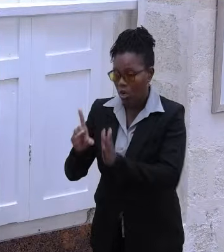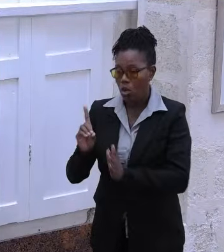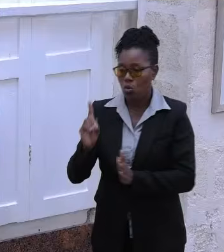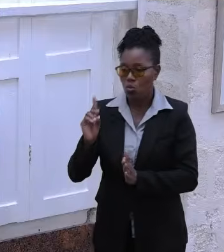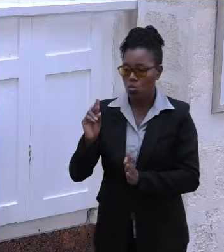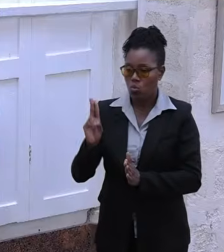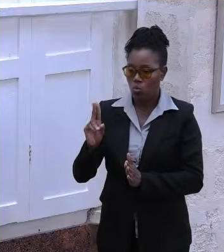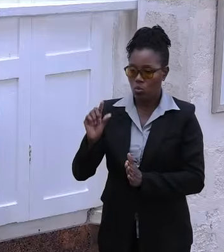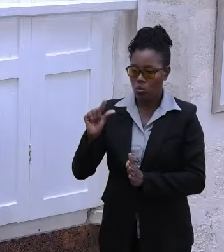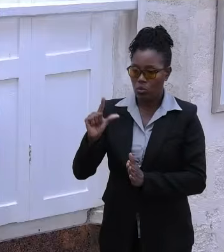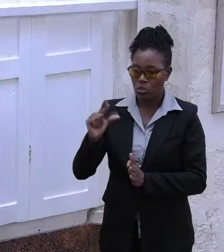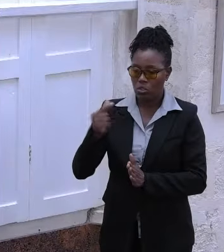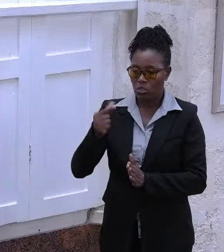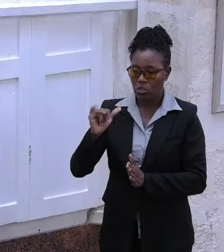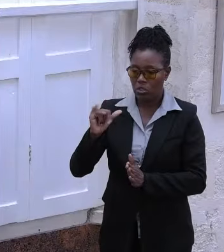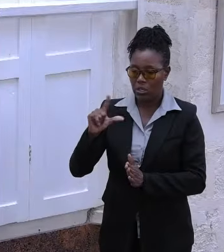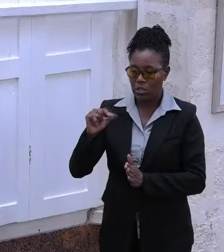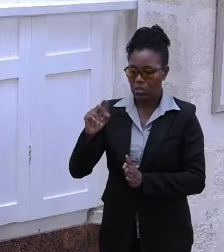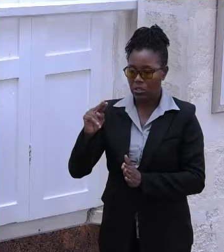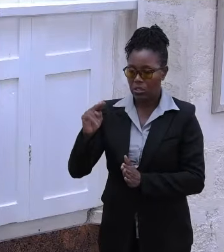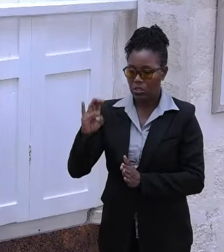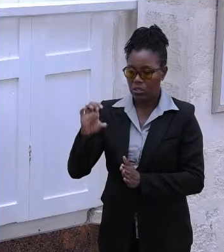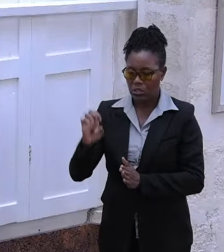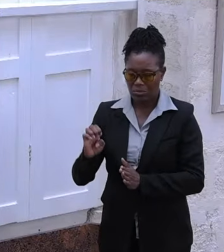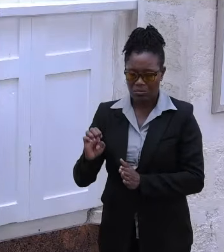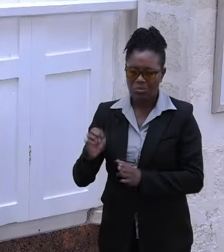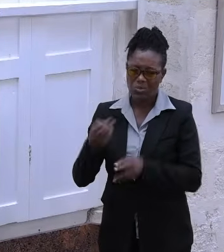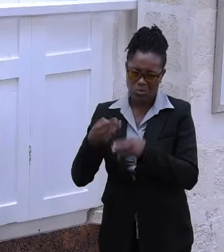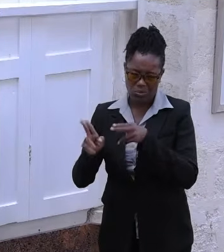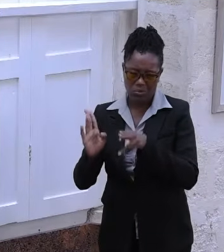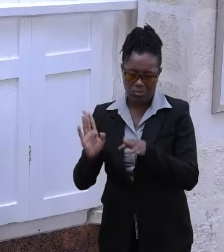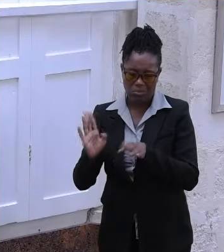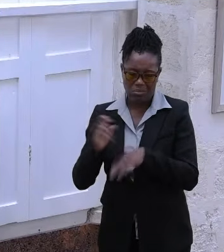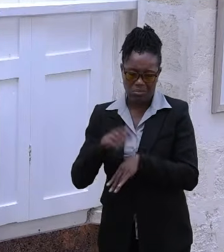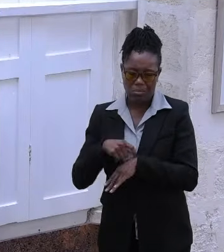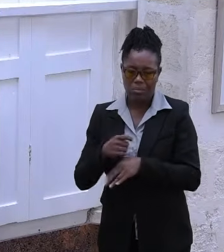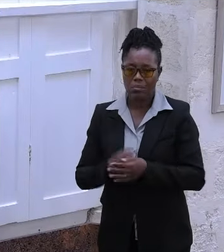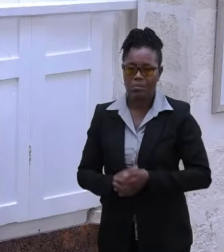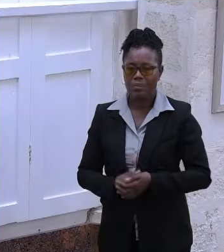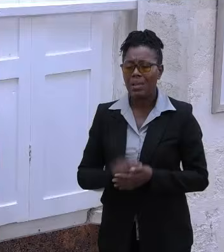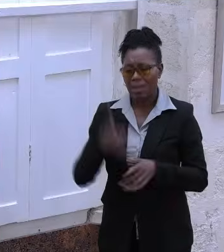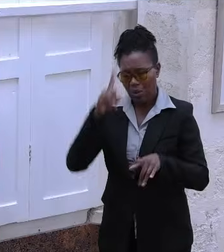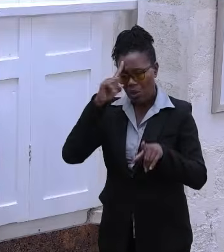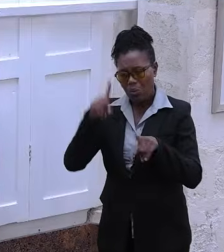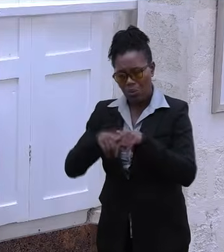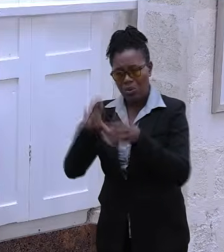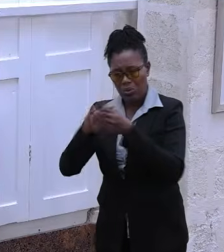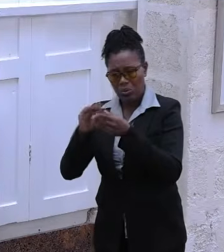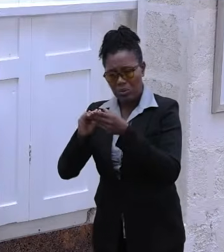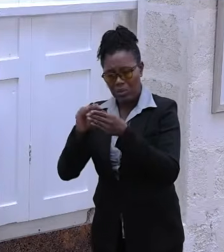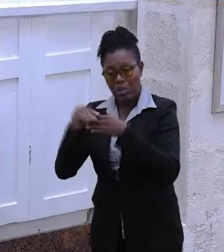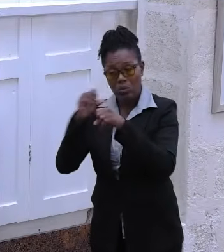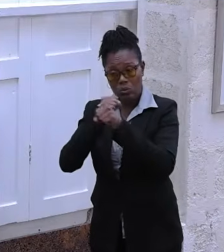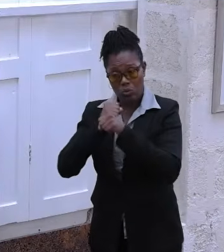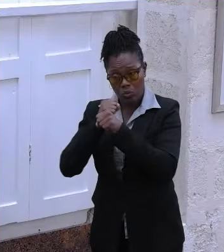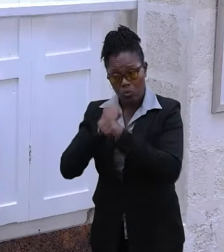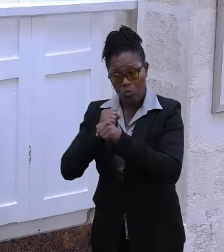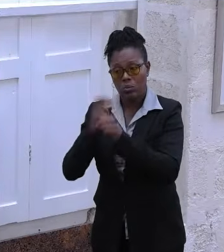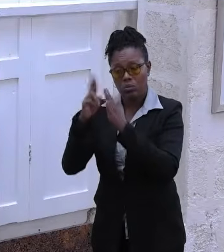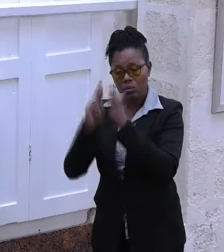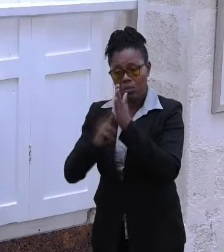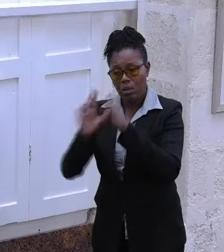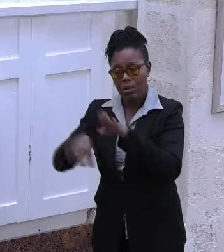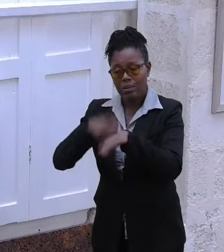long, too short for due diligence. And I agree with you, Senior Minister, with the security protocols in place, and with